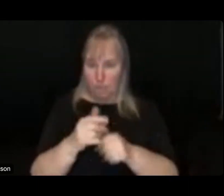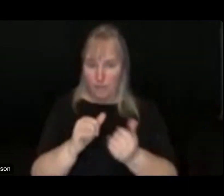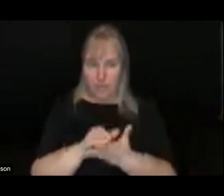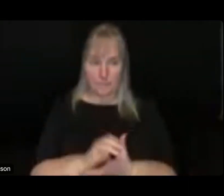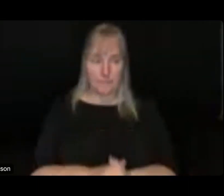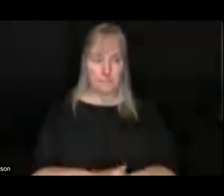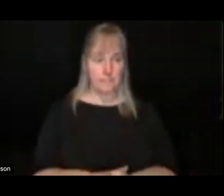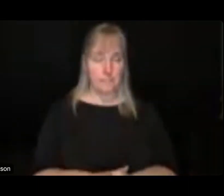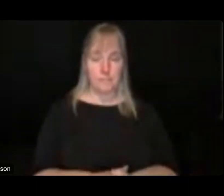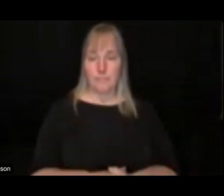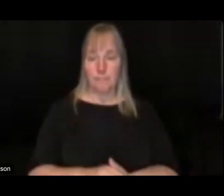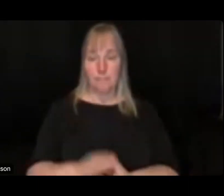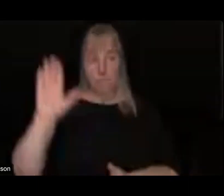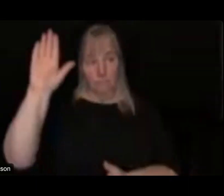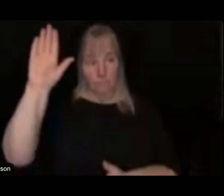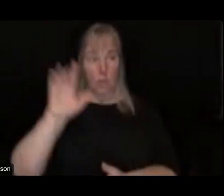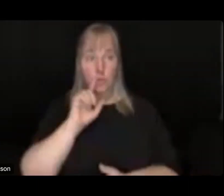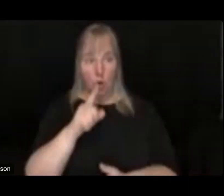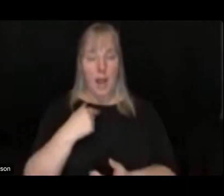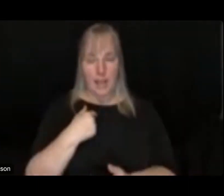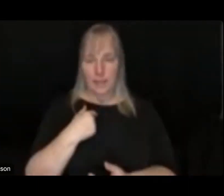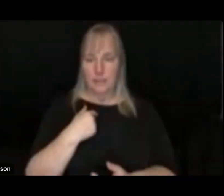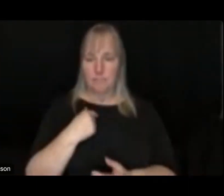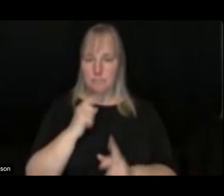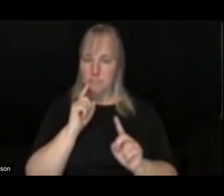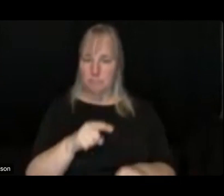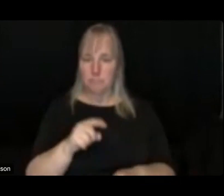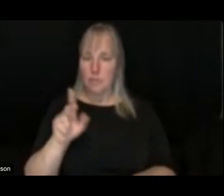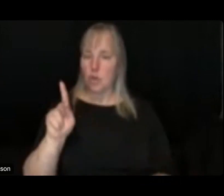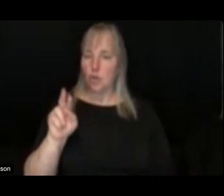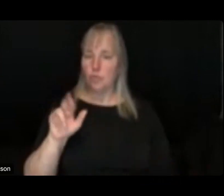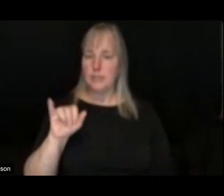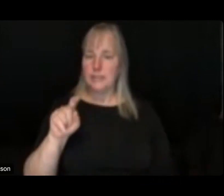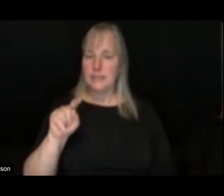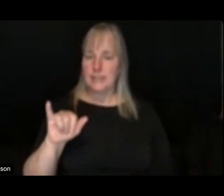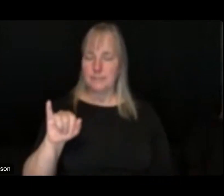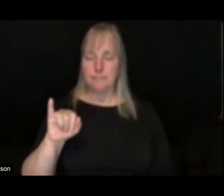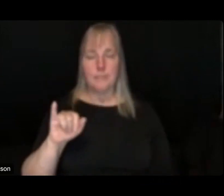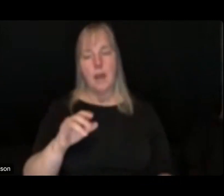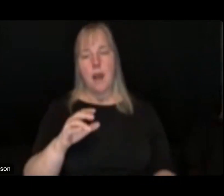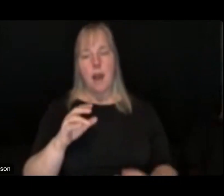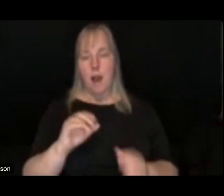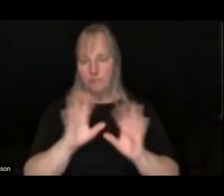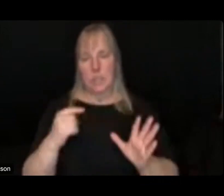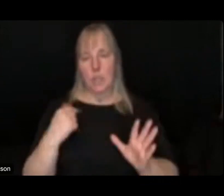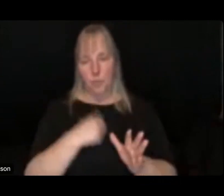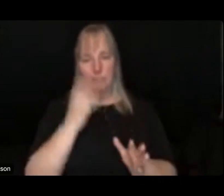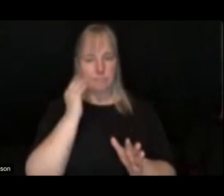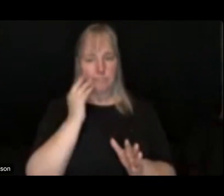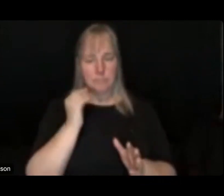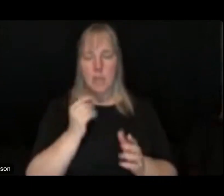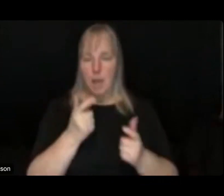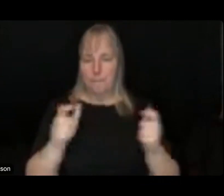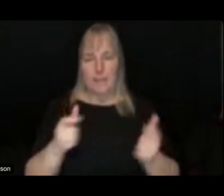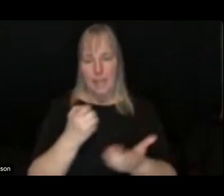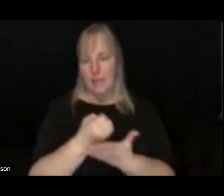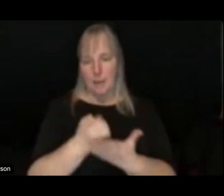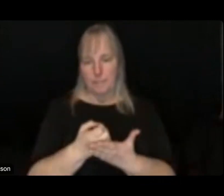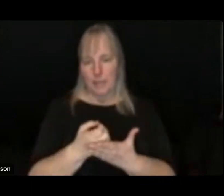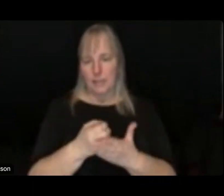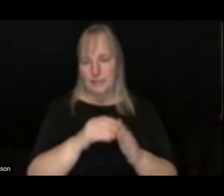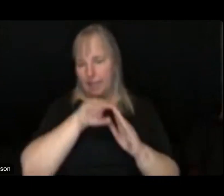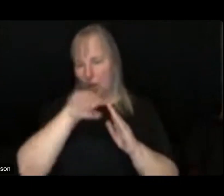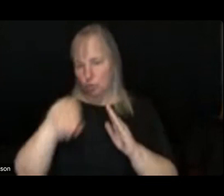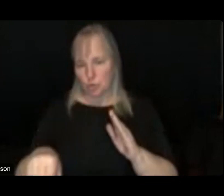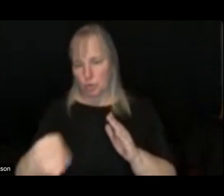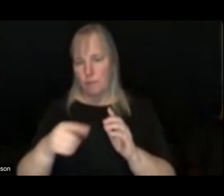Sure, I can jump in. It's Christy. So obviously we went through a huge economic downturn through COVID and recovering from